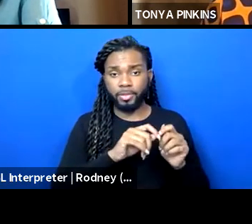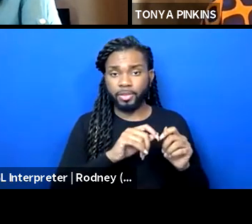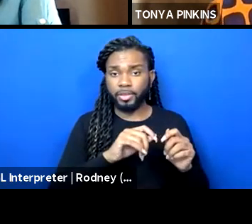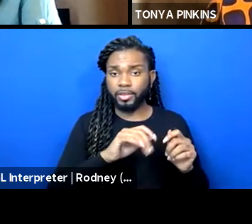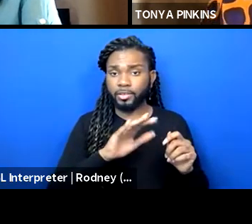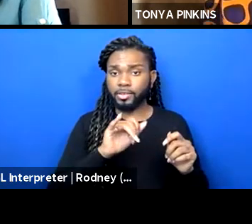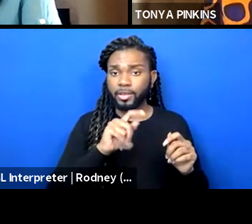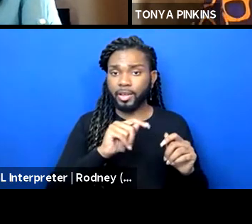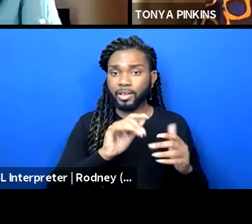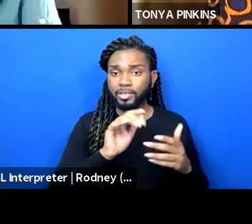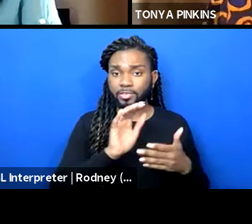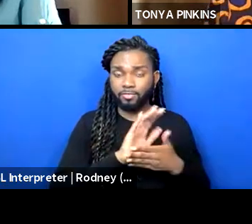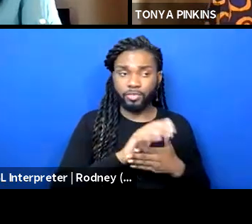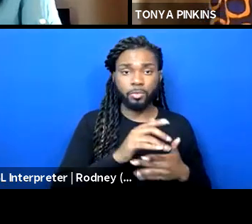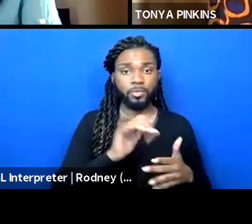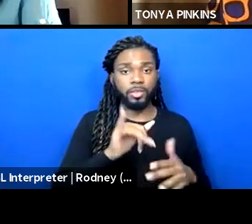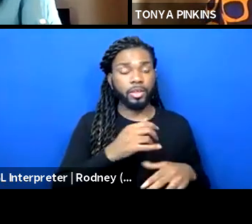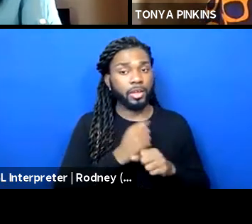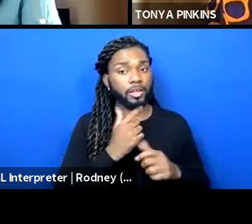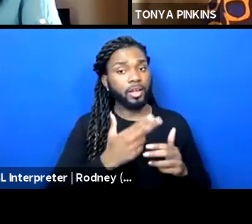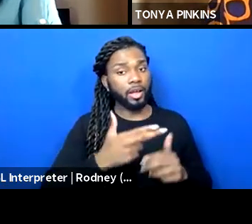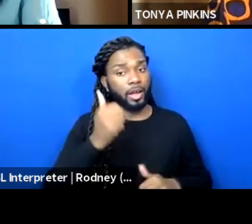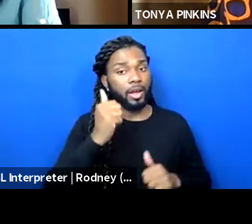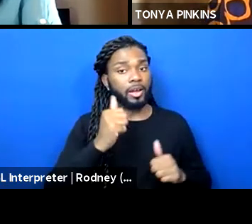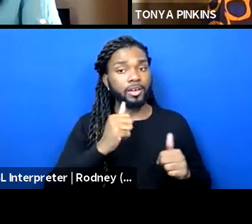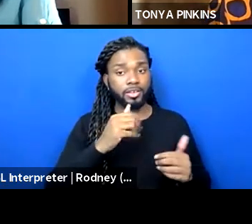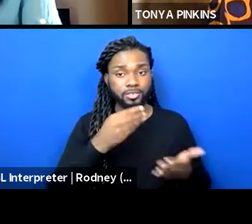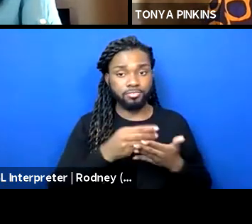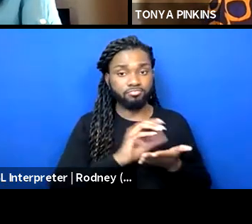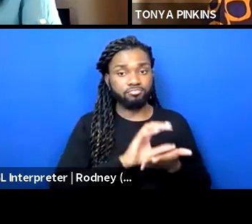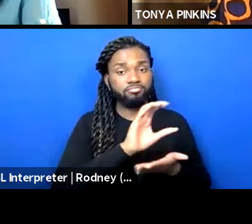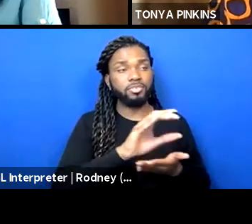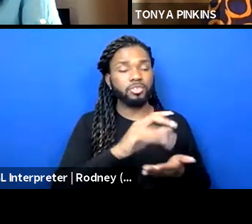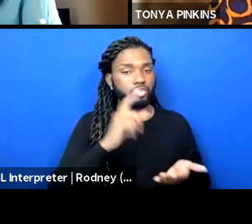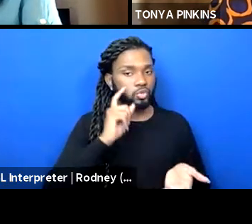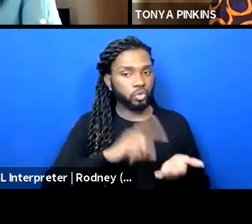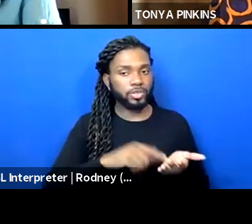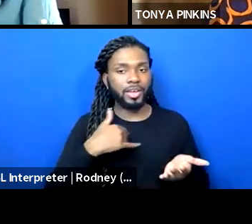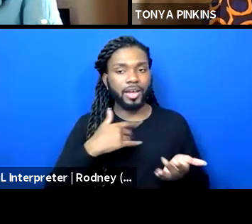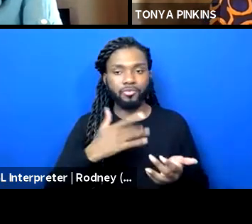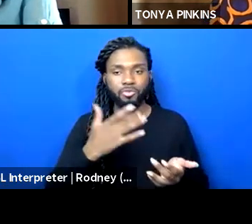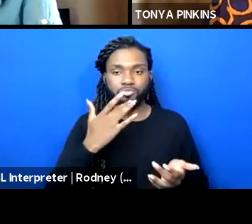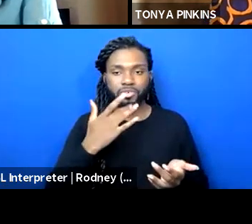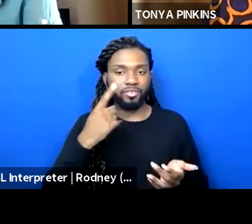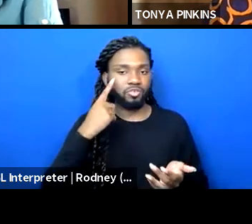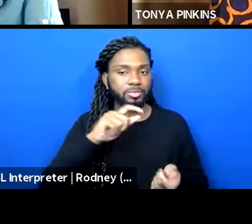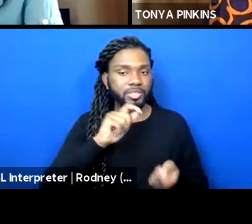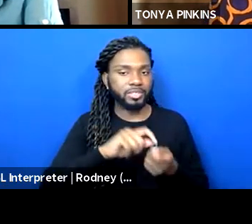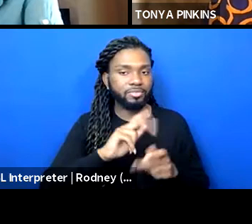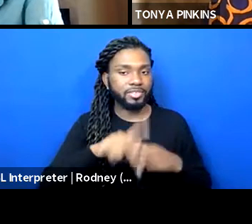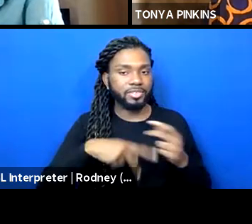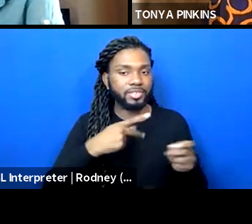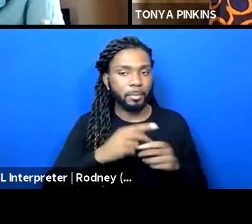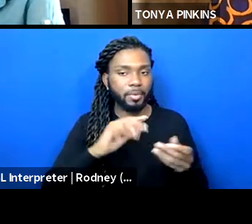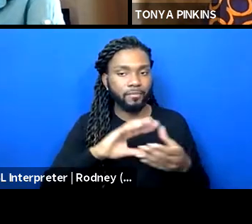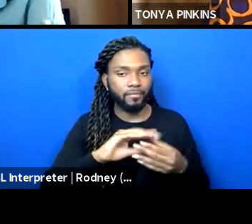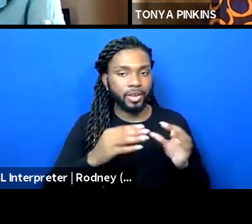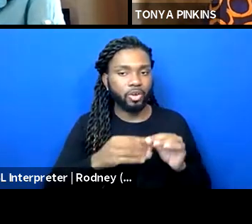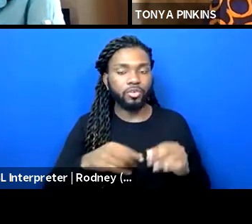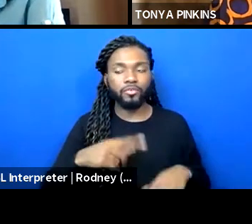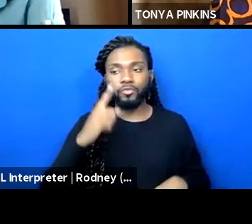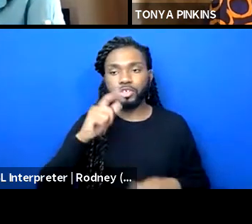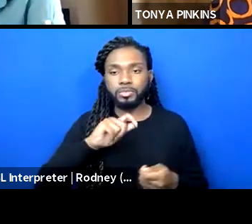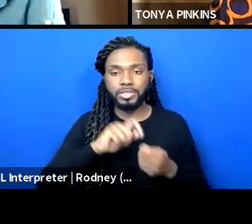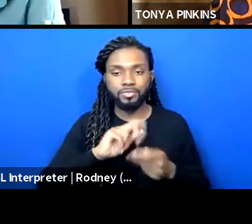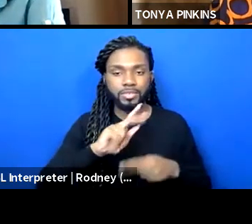the highest budgets and the greatest distribution, there's a preference for certain narratives and certain characters and that sort of